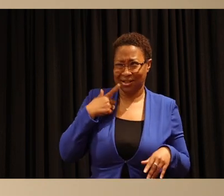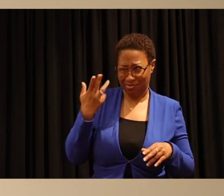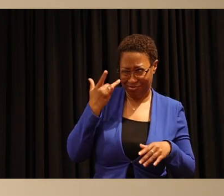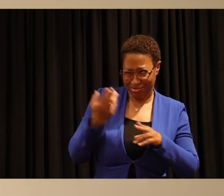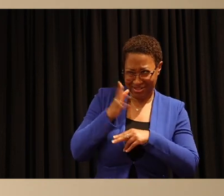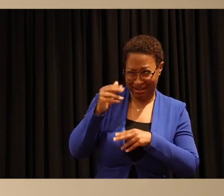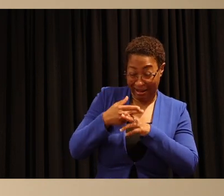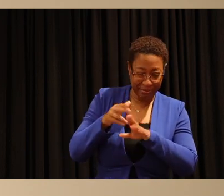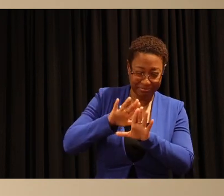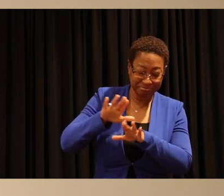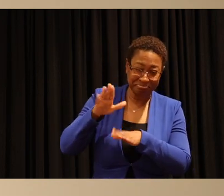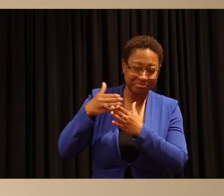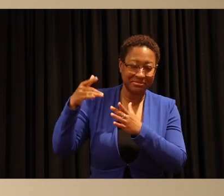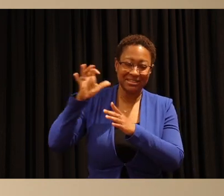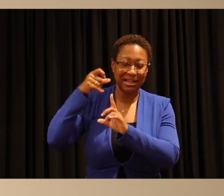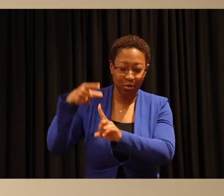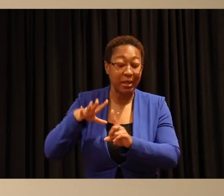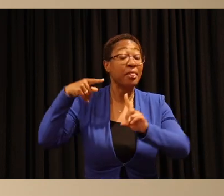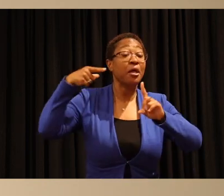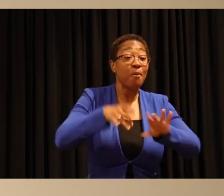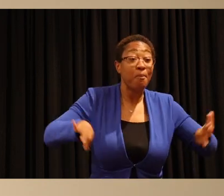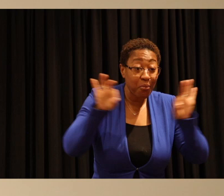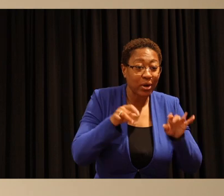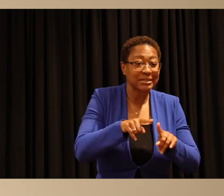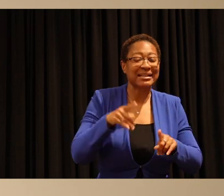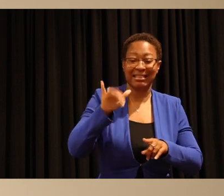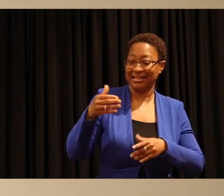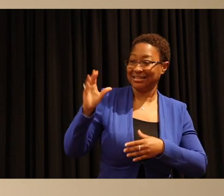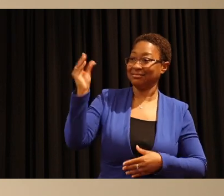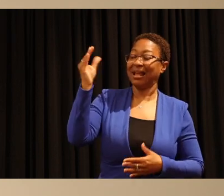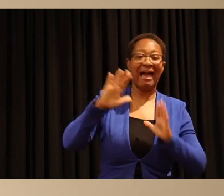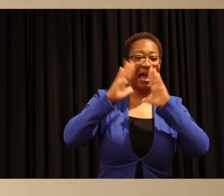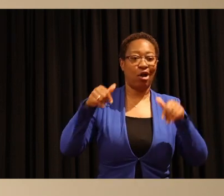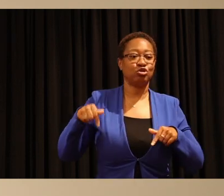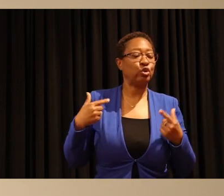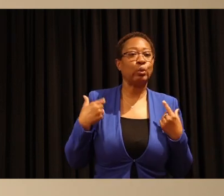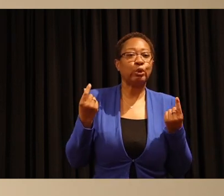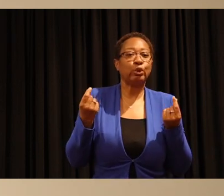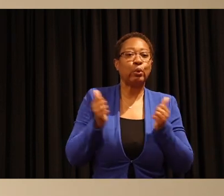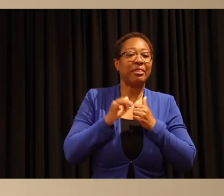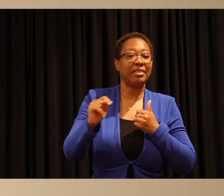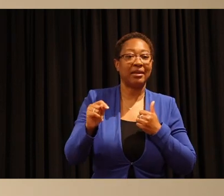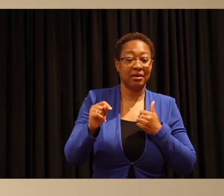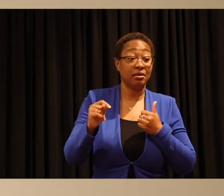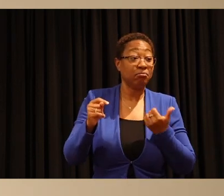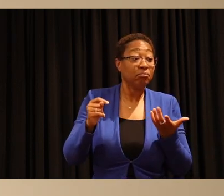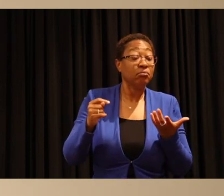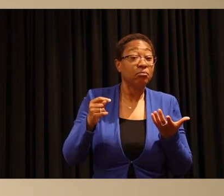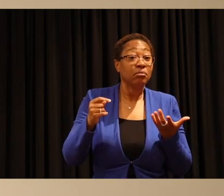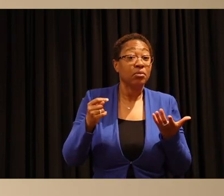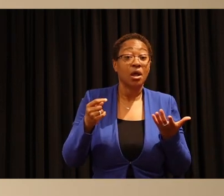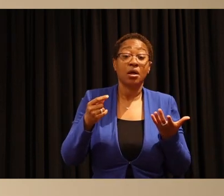right? Mm-hmm. It's important. There's this asset that the family, unfortunately, we all have a time,